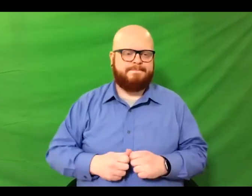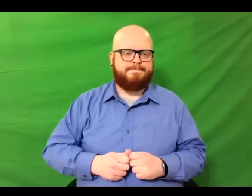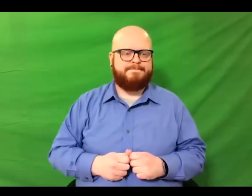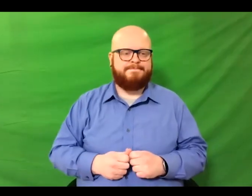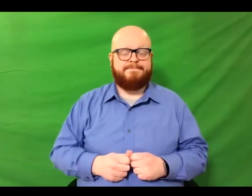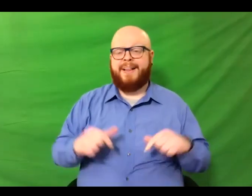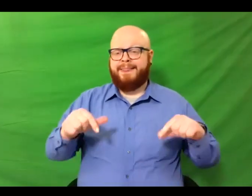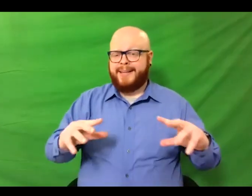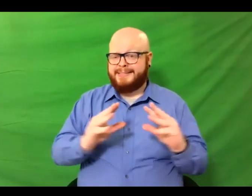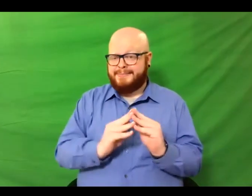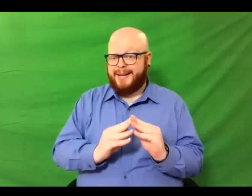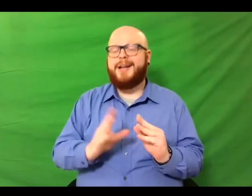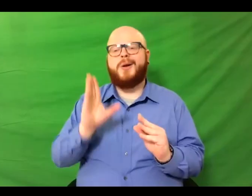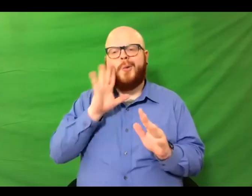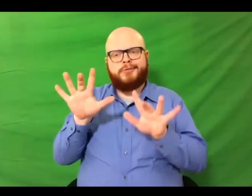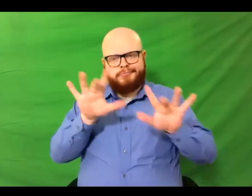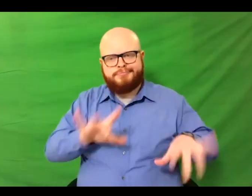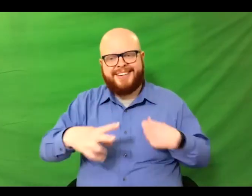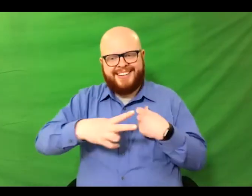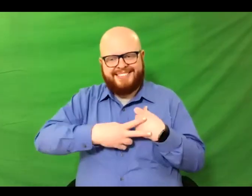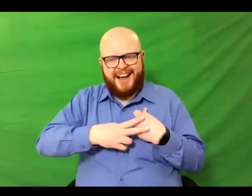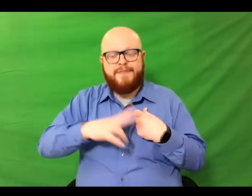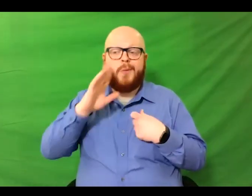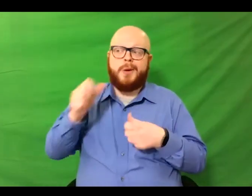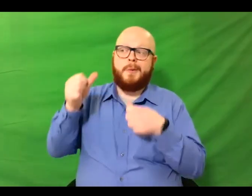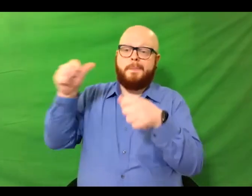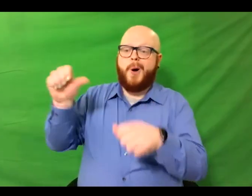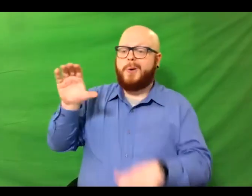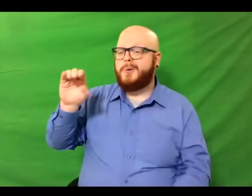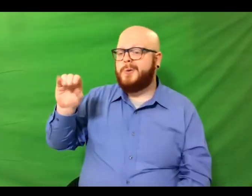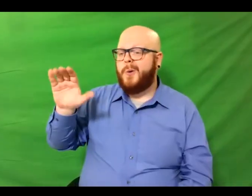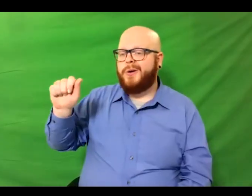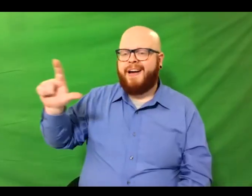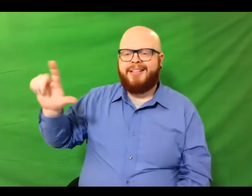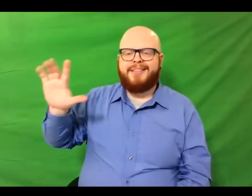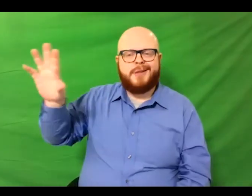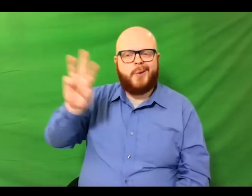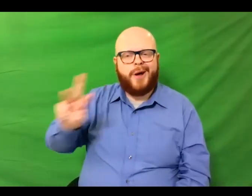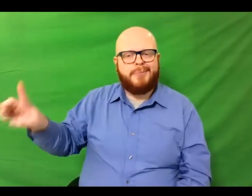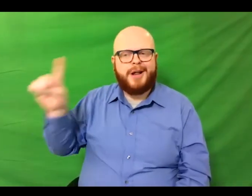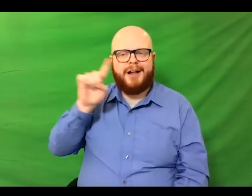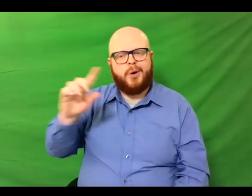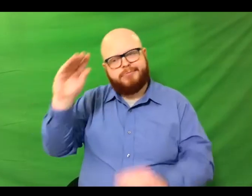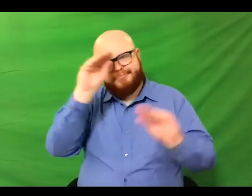This meeting is being recorded and will be posted on OCALI's website for educational purposes.